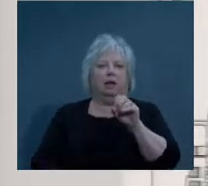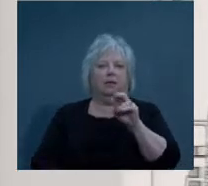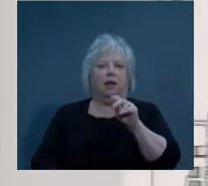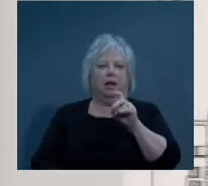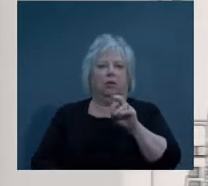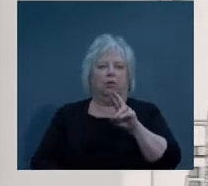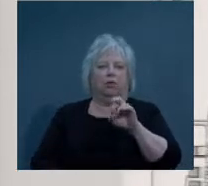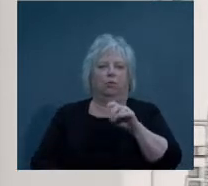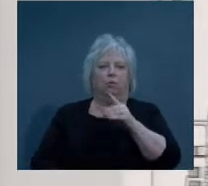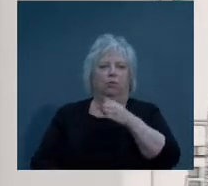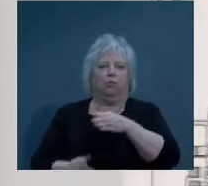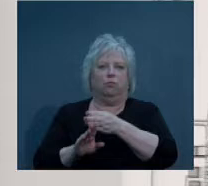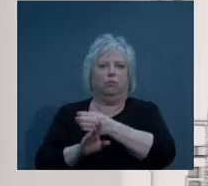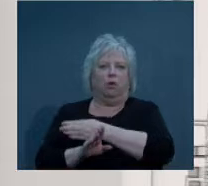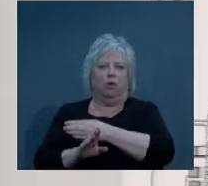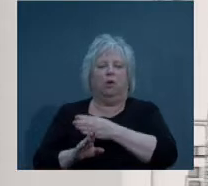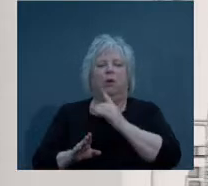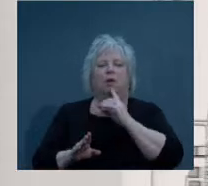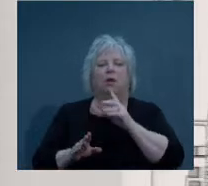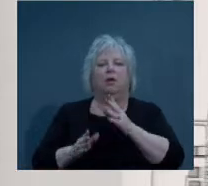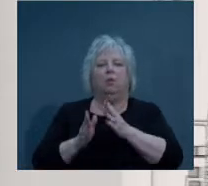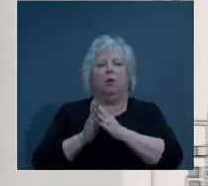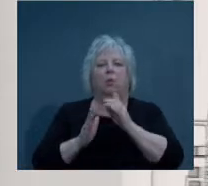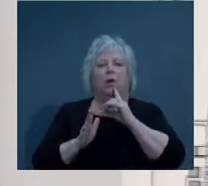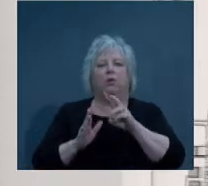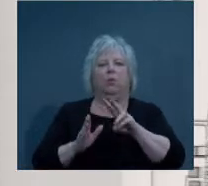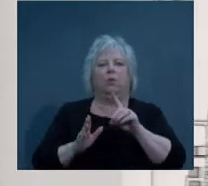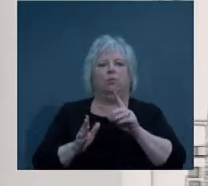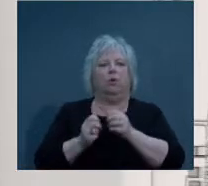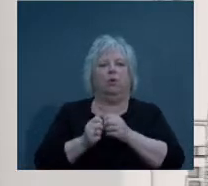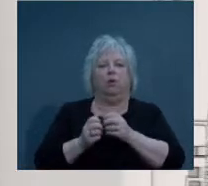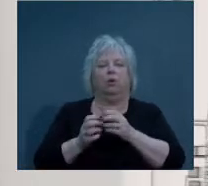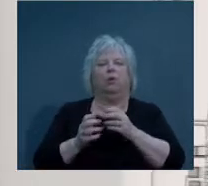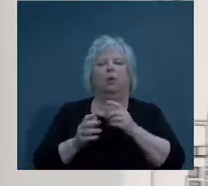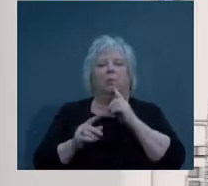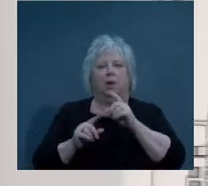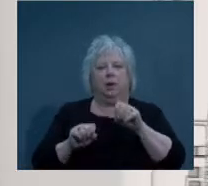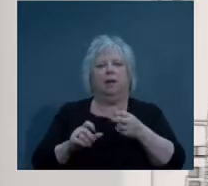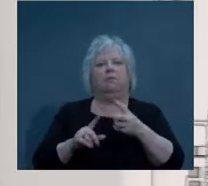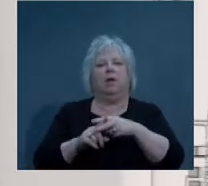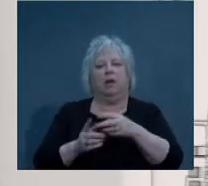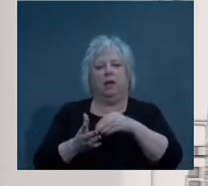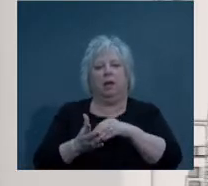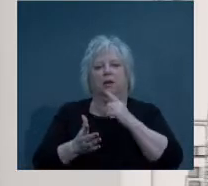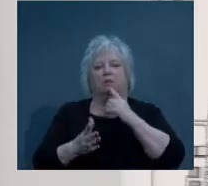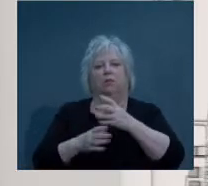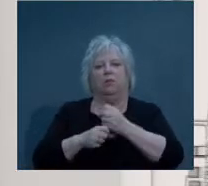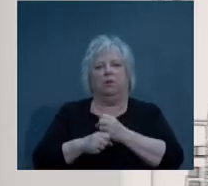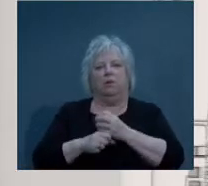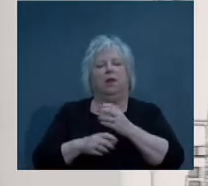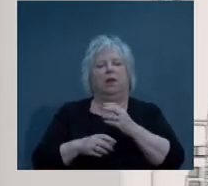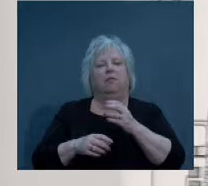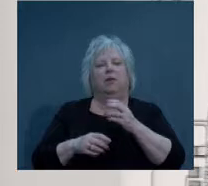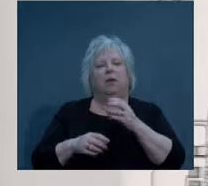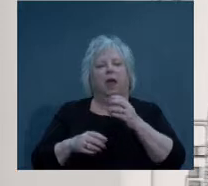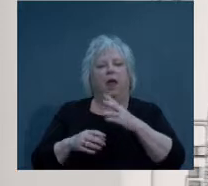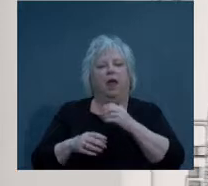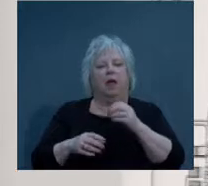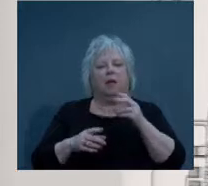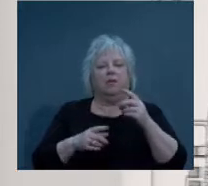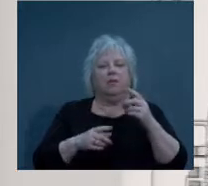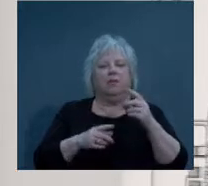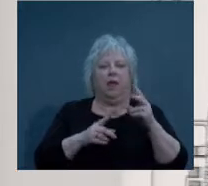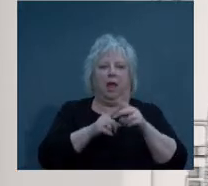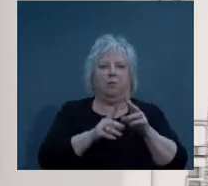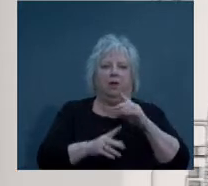request to withdraw this item without prejudice was received by staff on September 18, 2019. The applicant is reconsidering the options